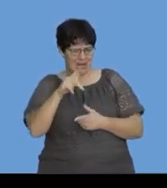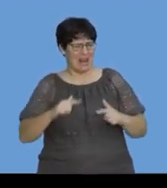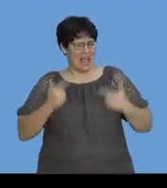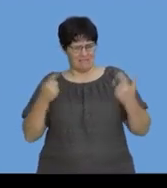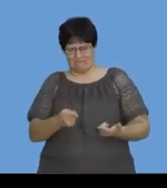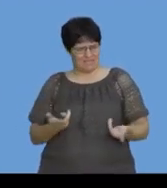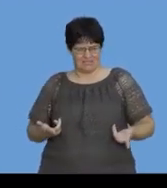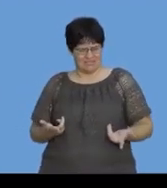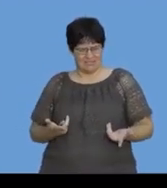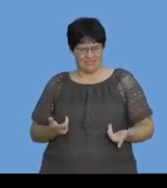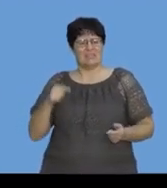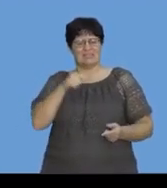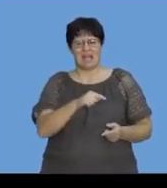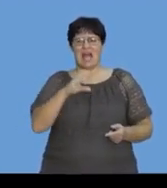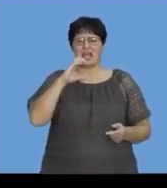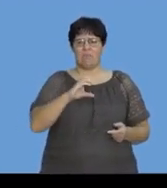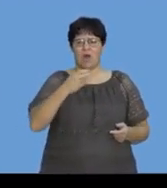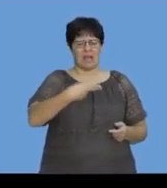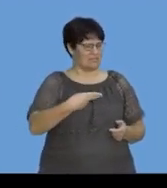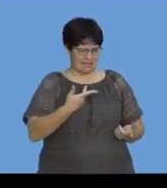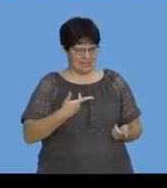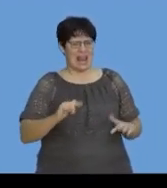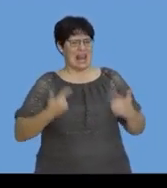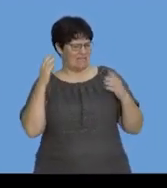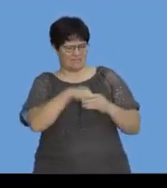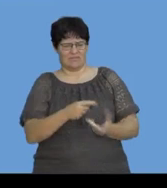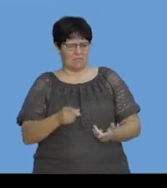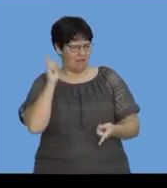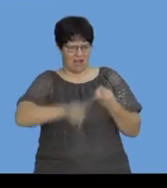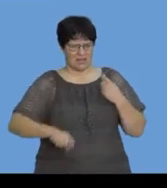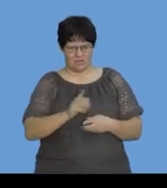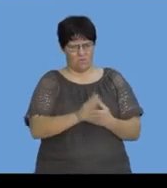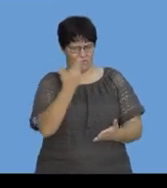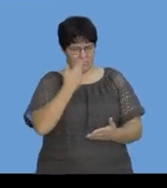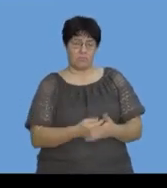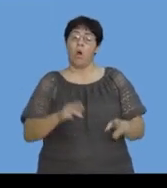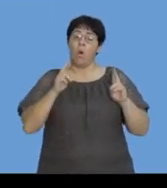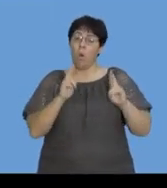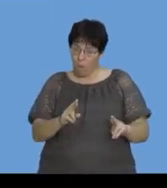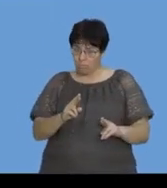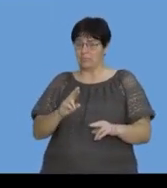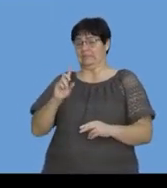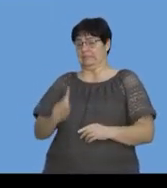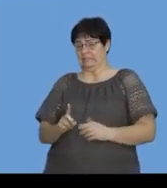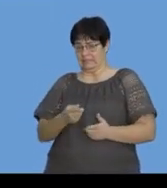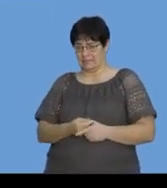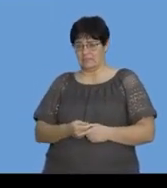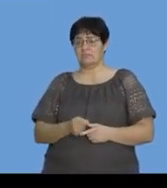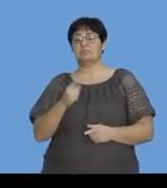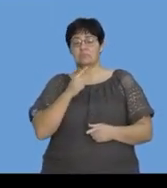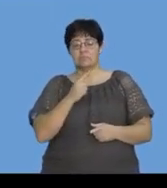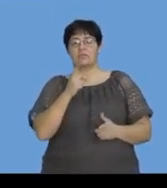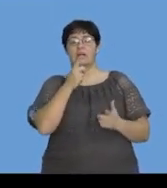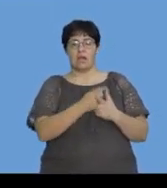living. Carbohydrates are found in living. Definitely can't. So I'm hoping that it's going to be number D.